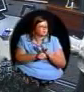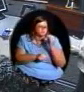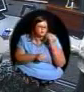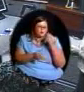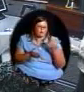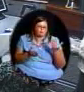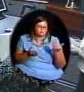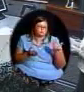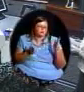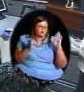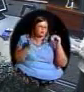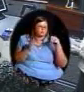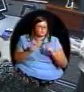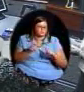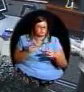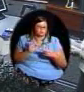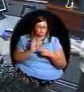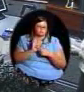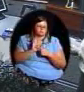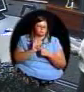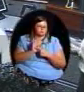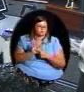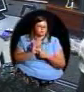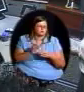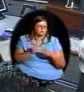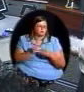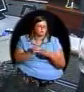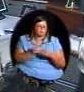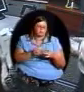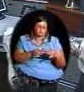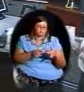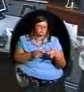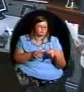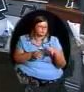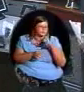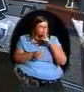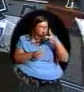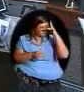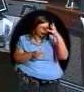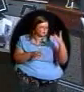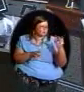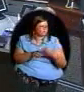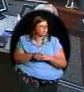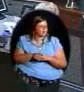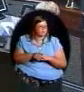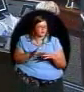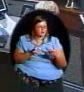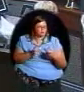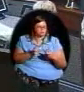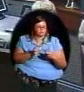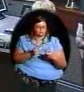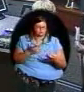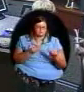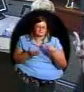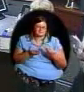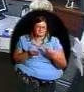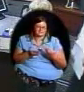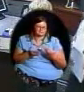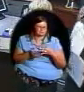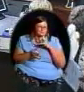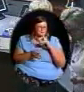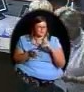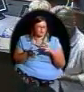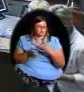highlight, obviously parents' engagement is one of those key protective factors, and if you want to just highlight 2 or 3 others, I think that would